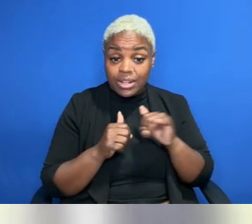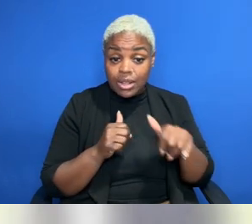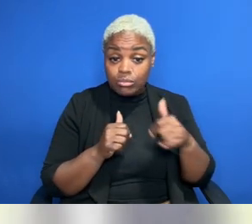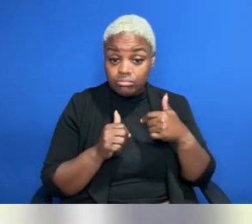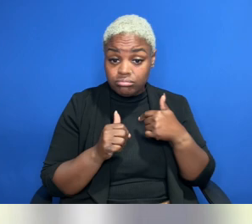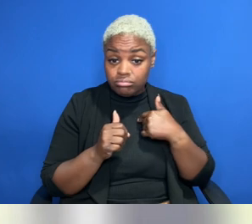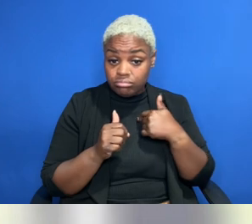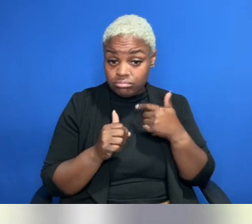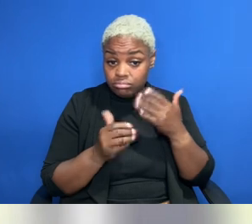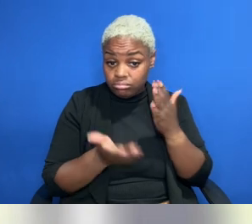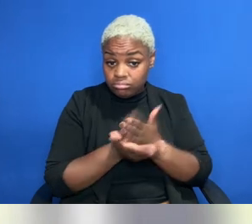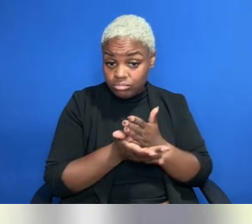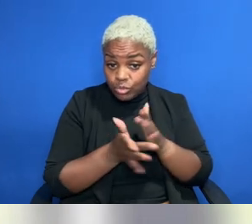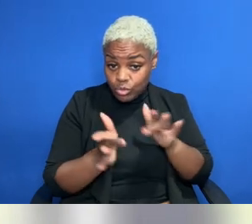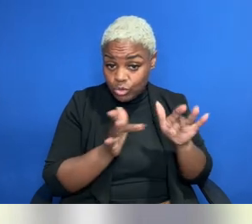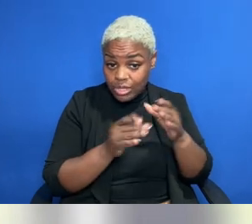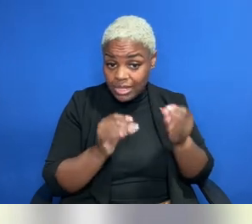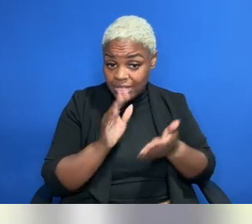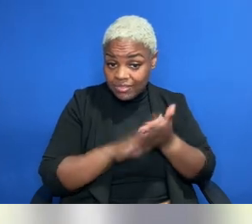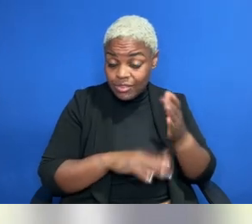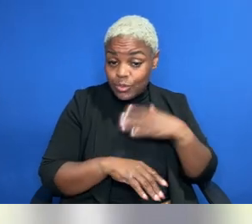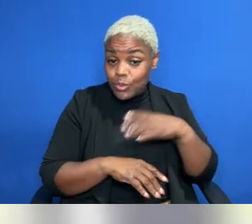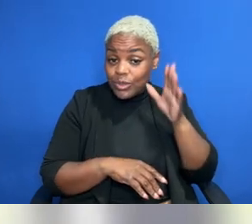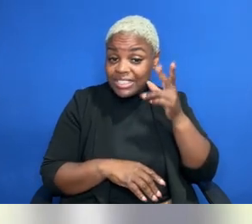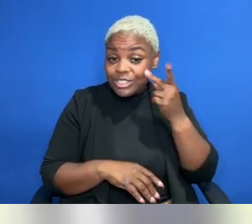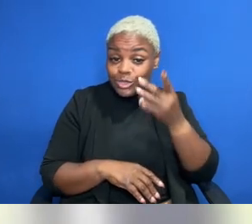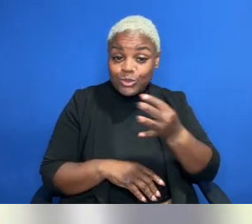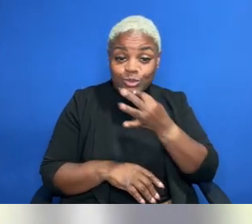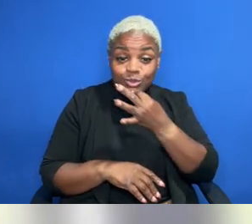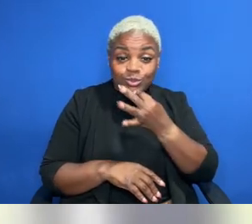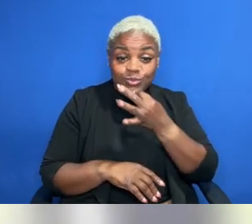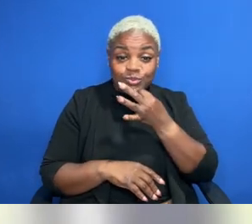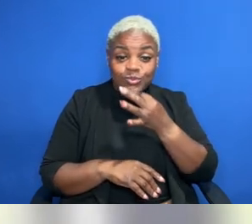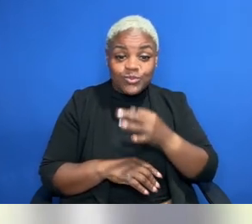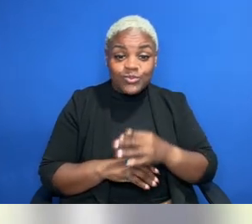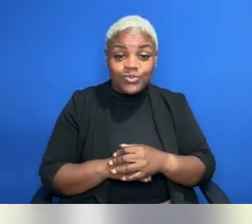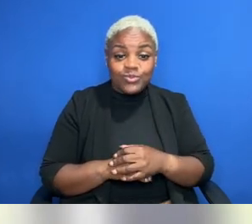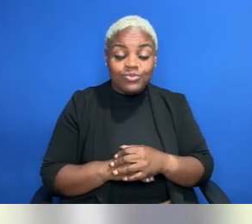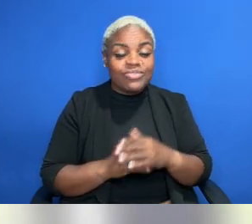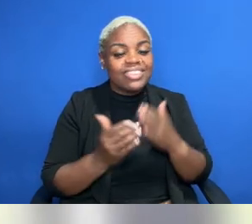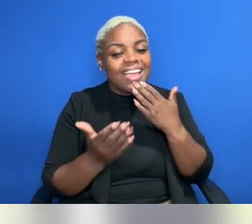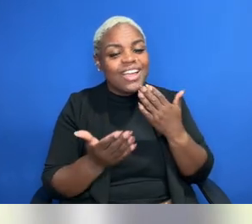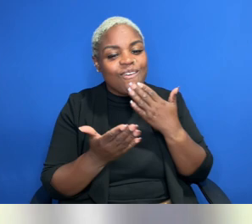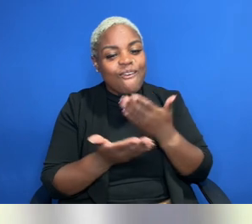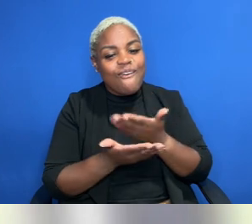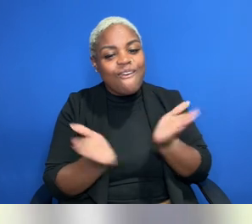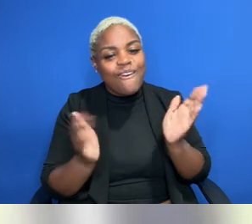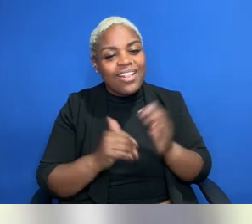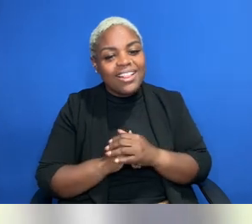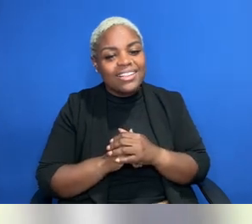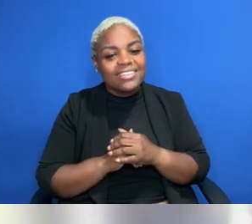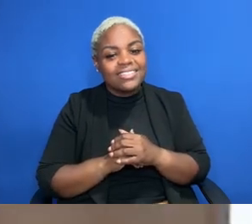And with that, should we cut the recording and leave? And we'll see you all soon.